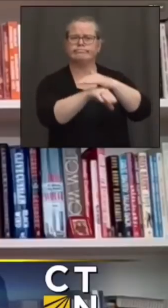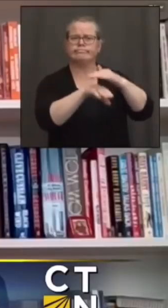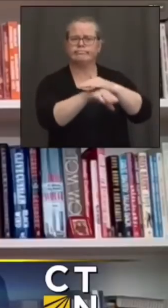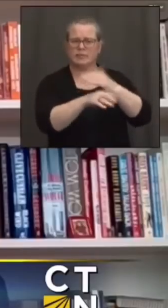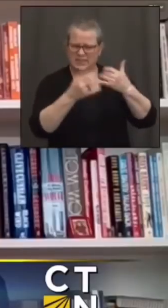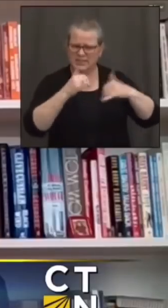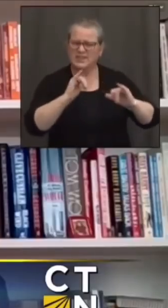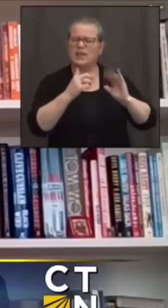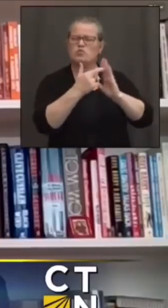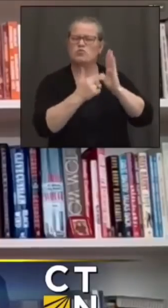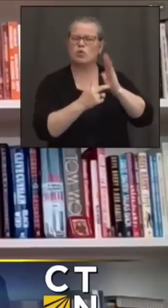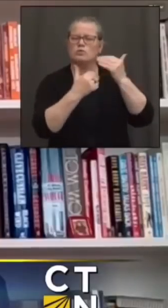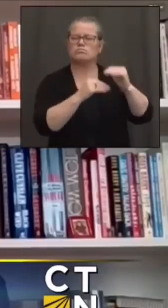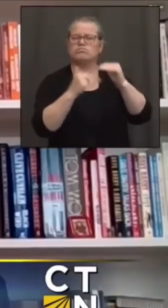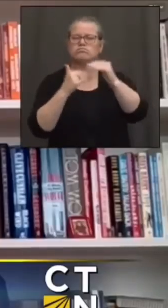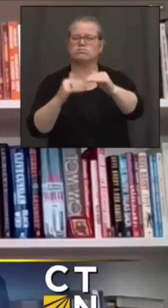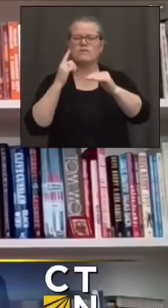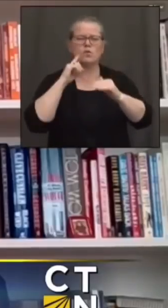ones.